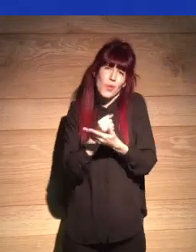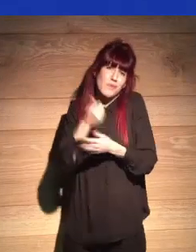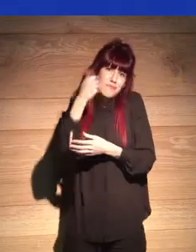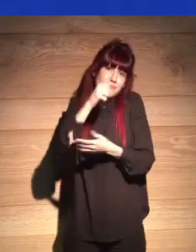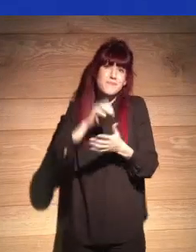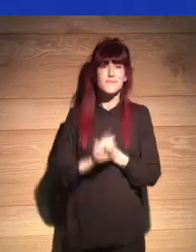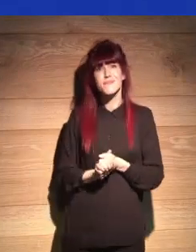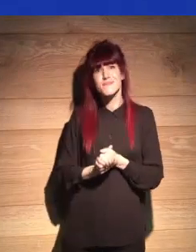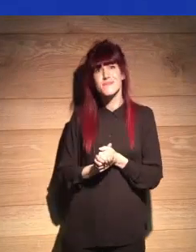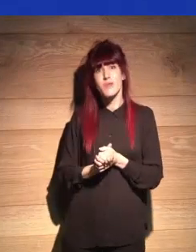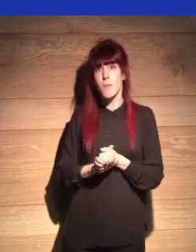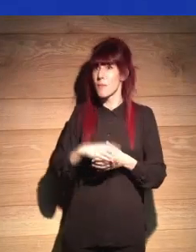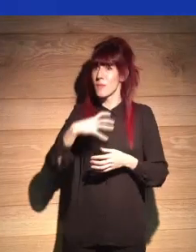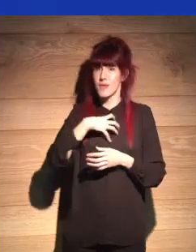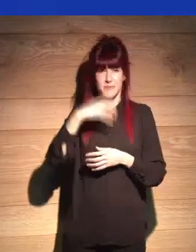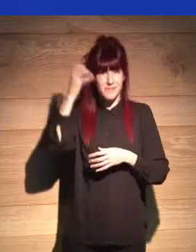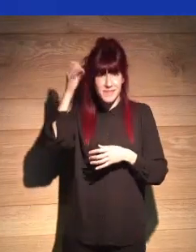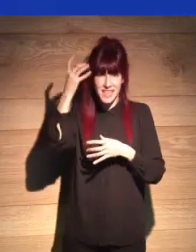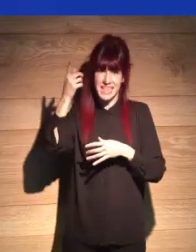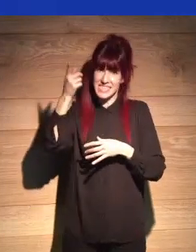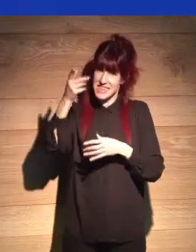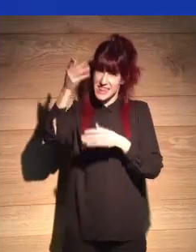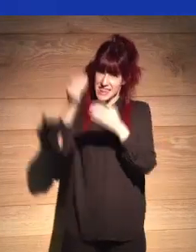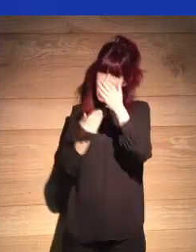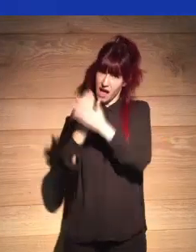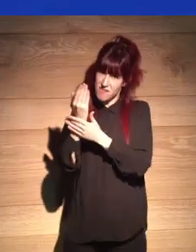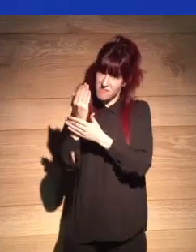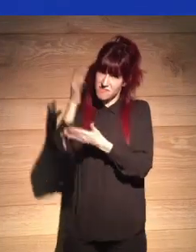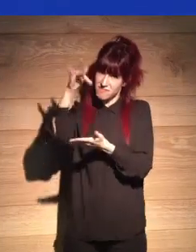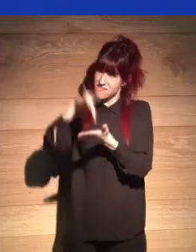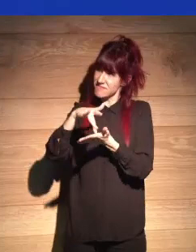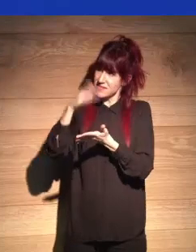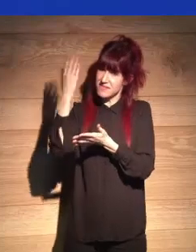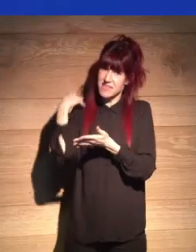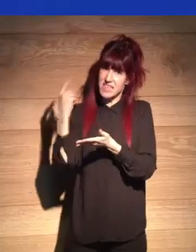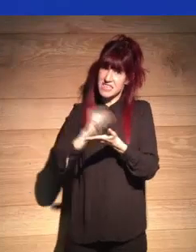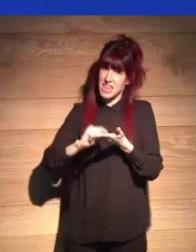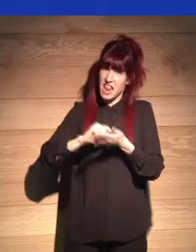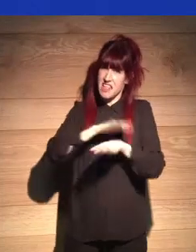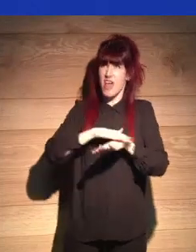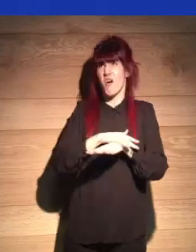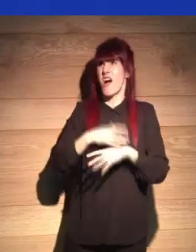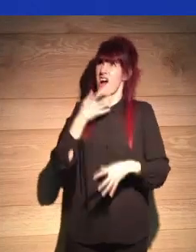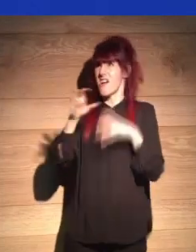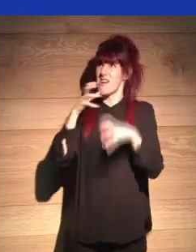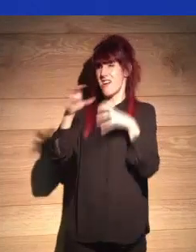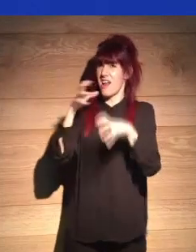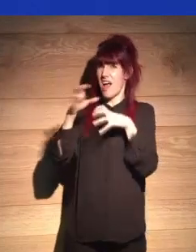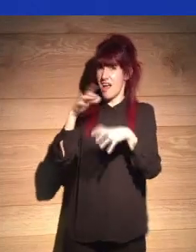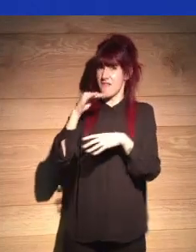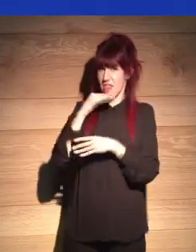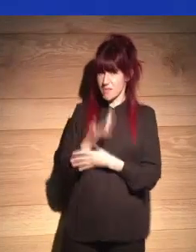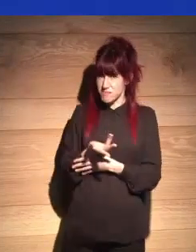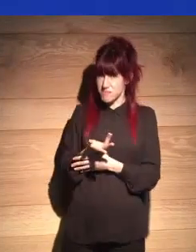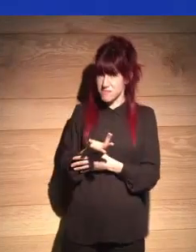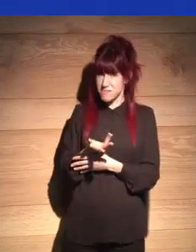men. You can't imagine that day how the Secretary of State was, oh, well, it can't